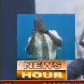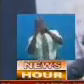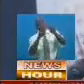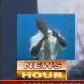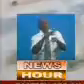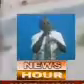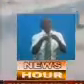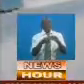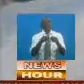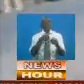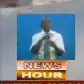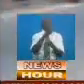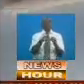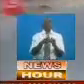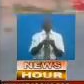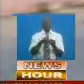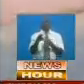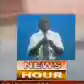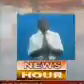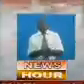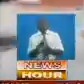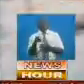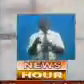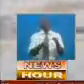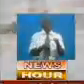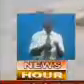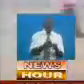validation forum. A display and validation of all the